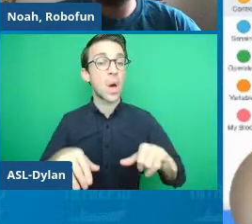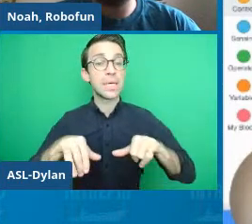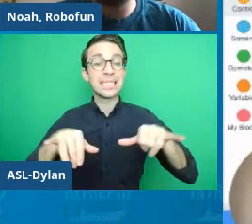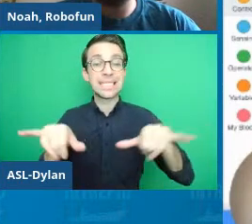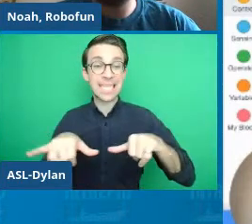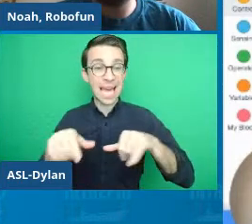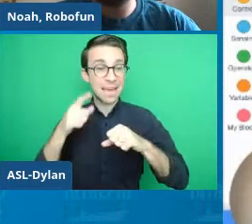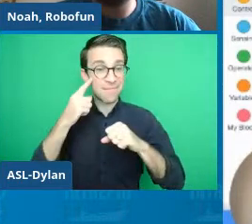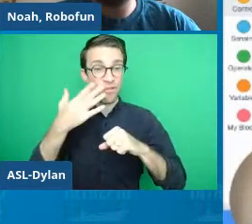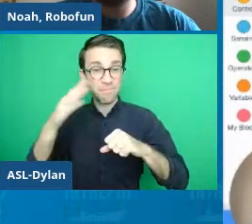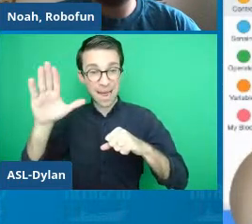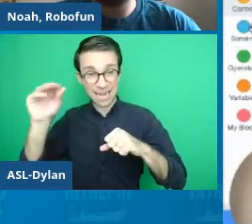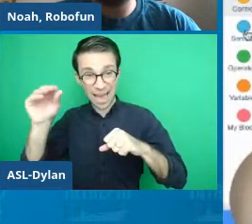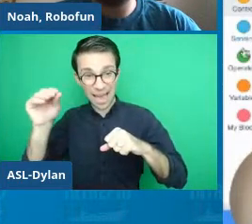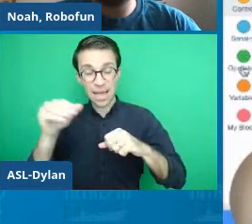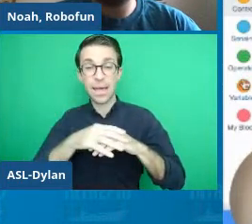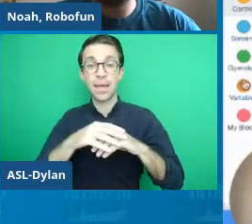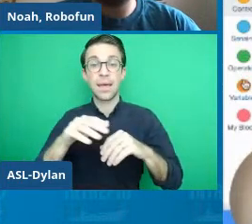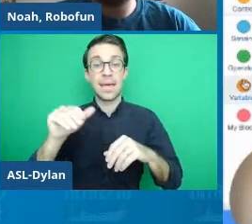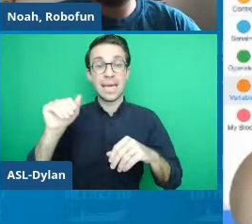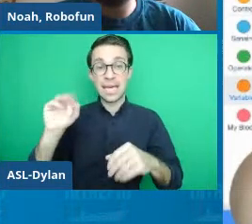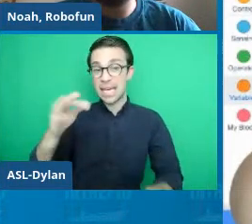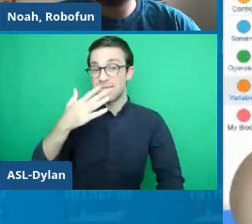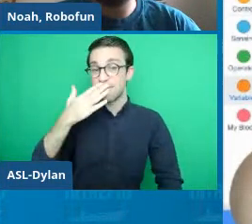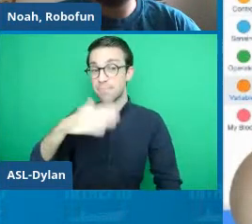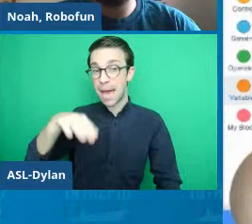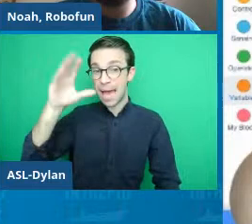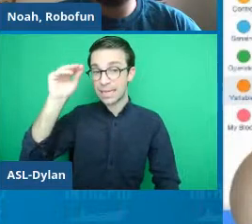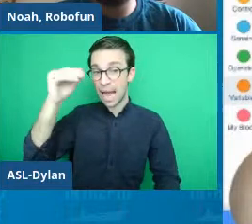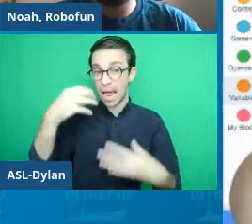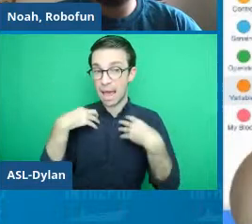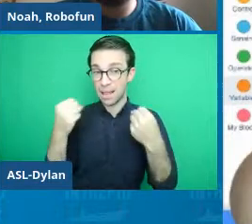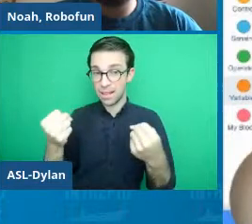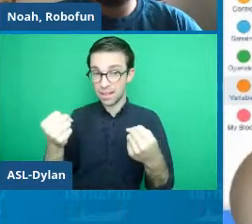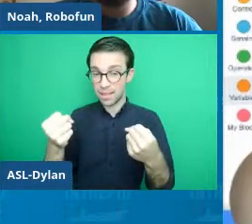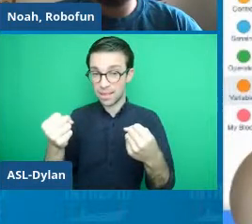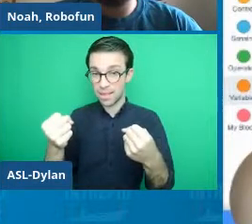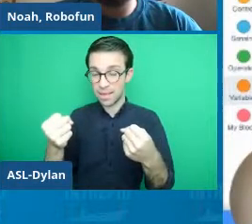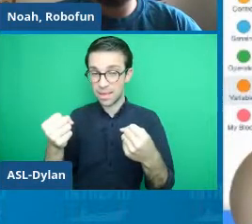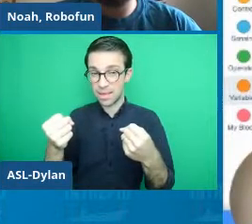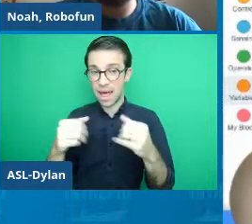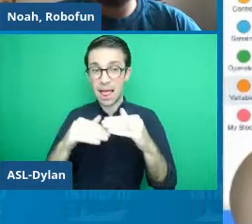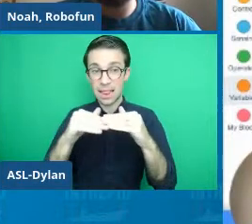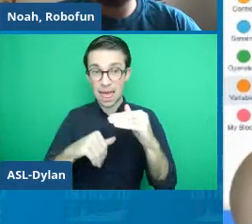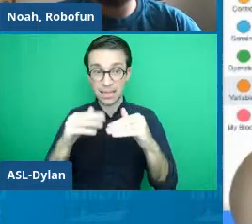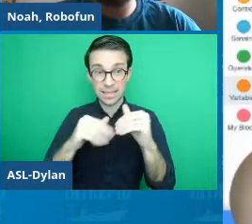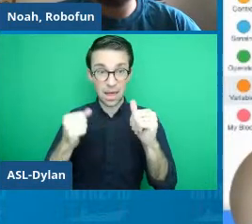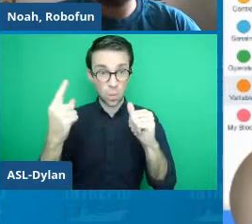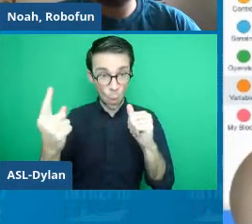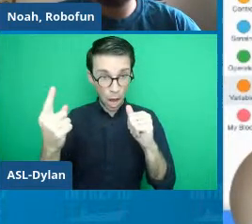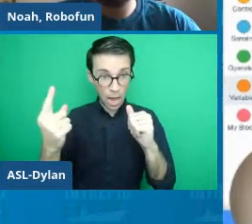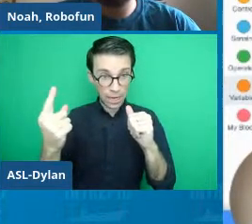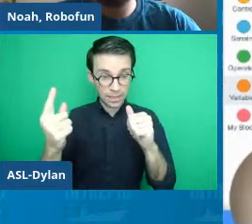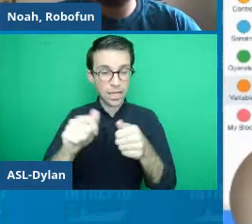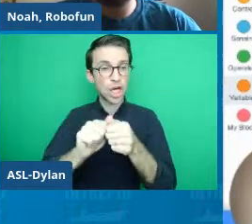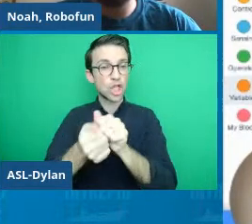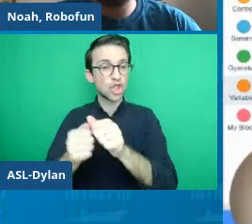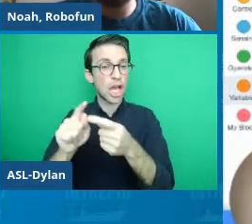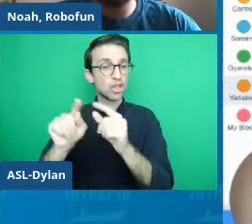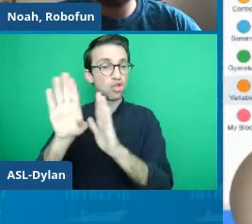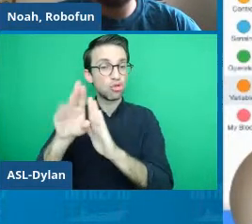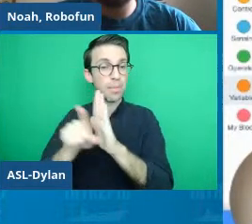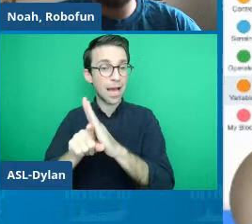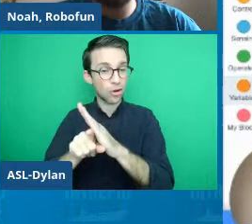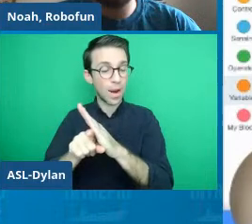guy. If the bad guy's health is less than 1, then we're going to switch to the backdrop that